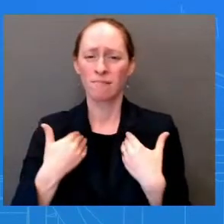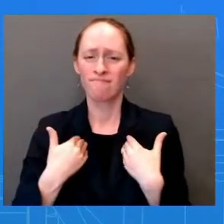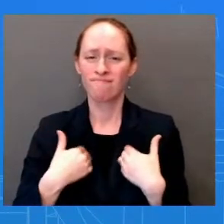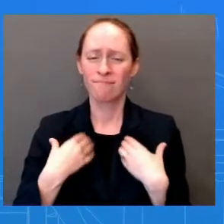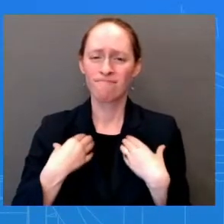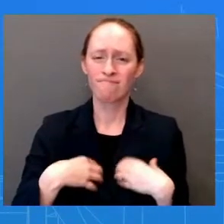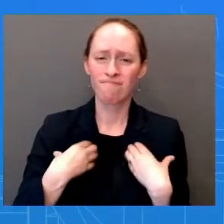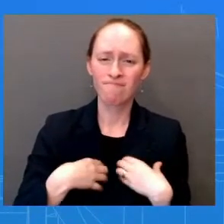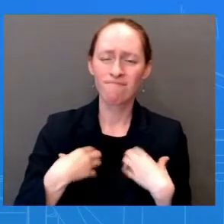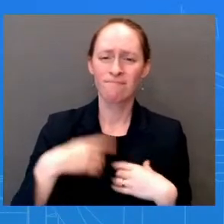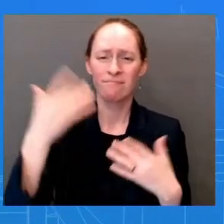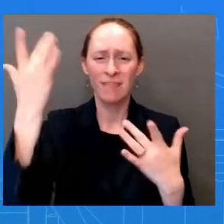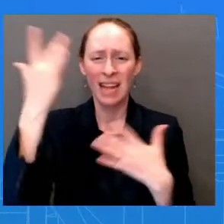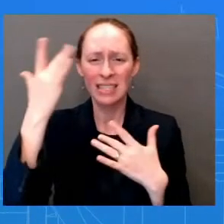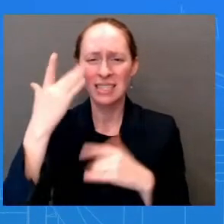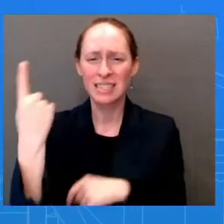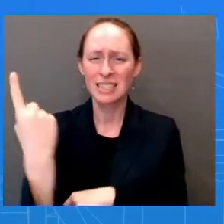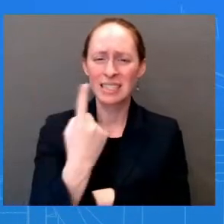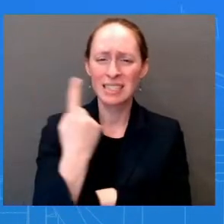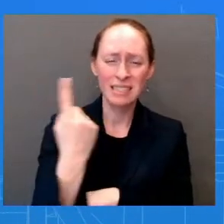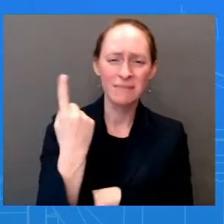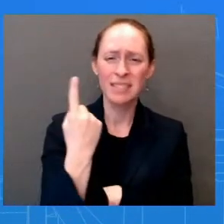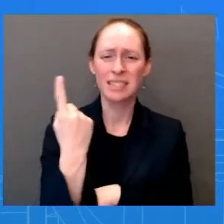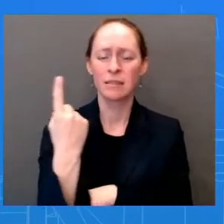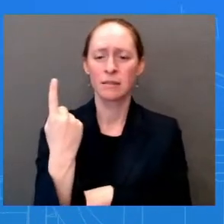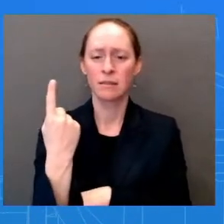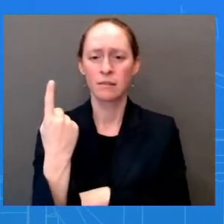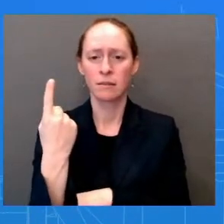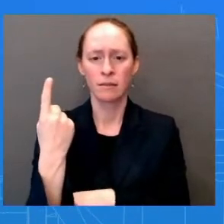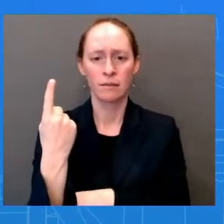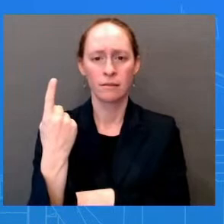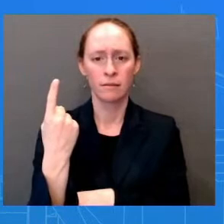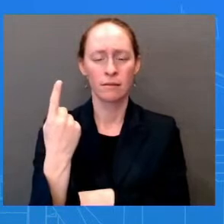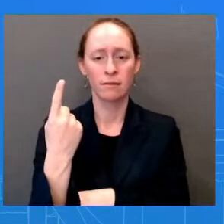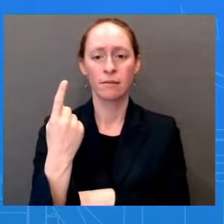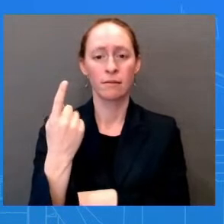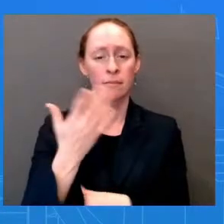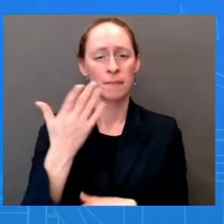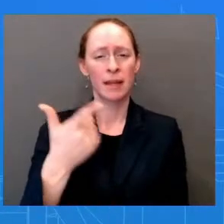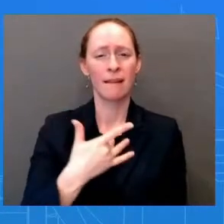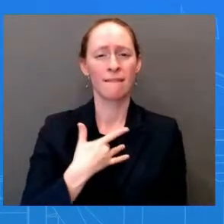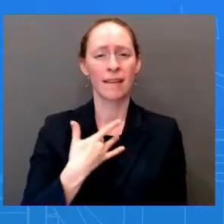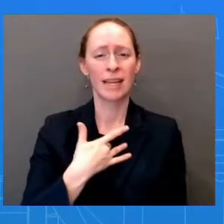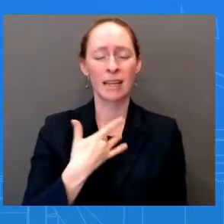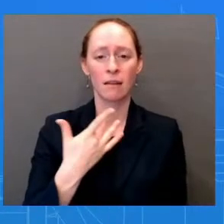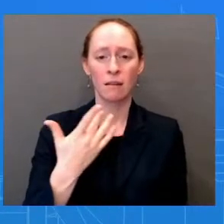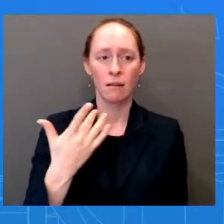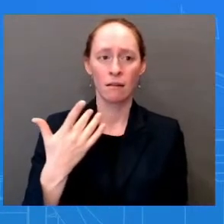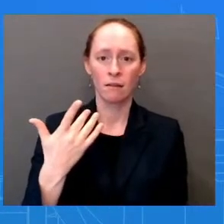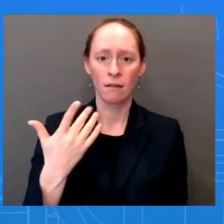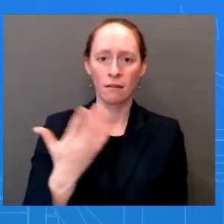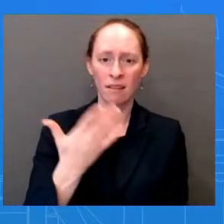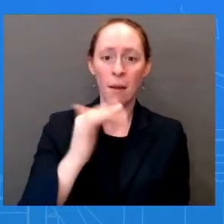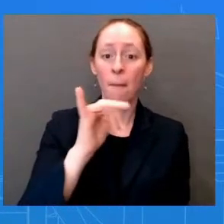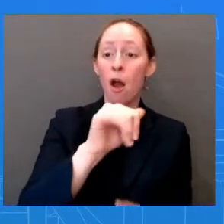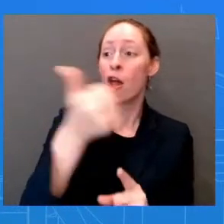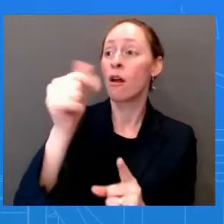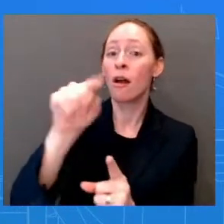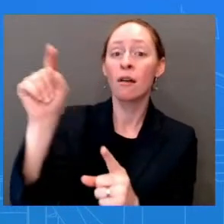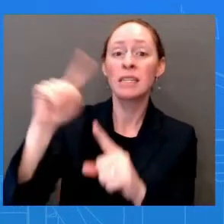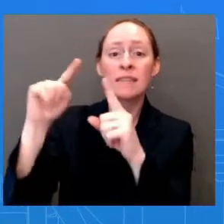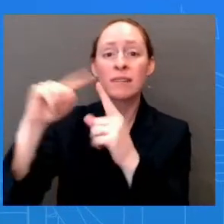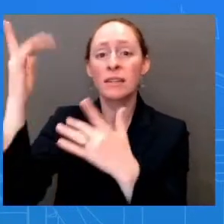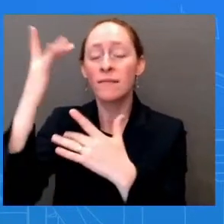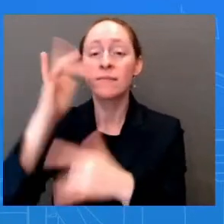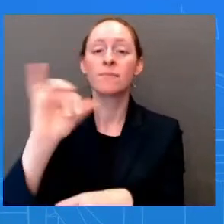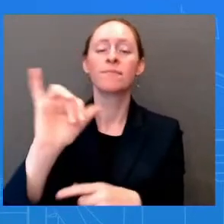its peak. So when we were at a peak with COVID, all the other respiratory illnesses, including RSV and including flu,